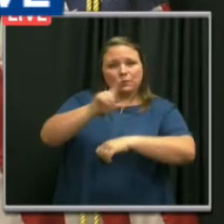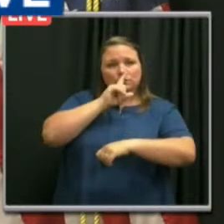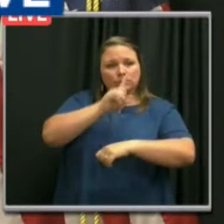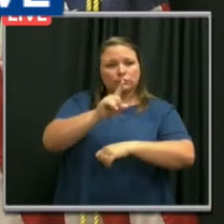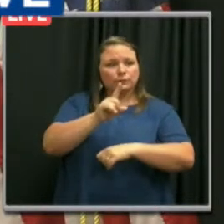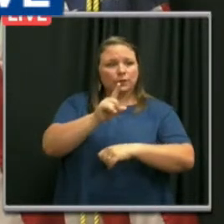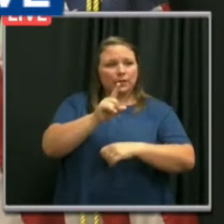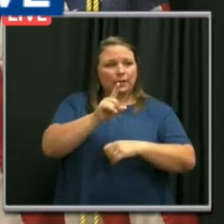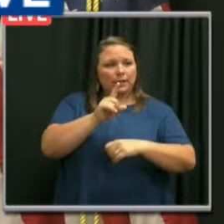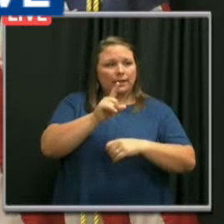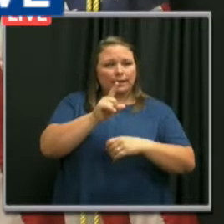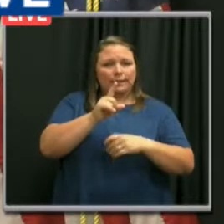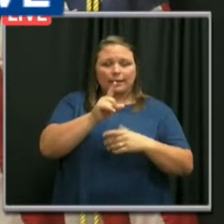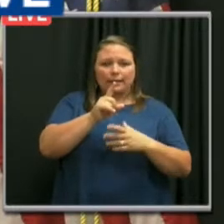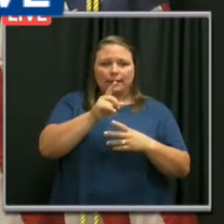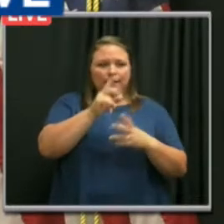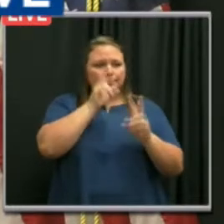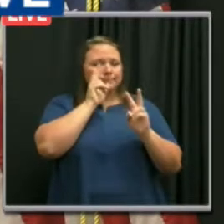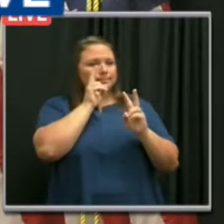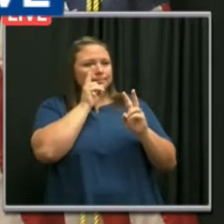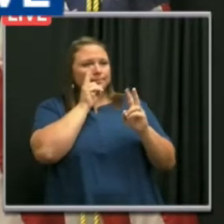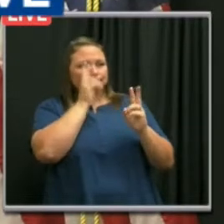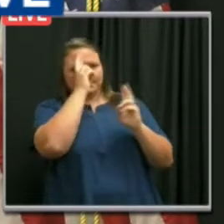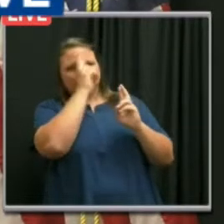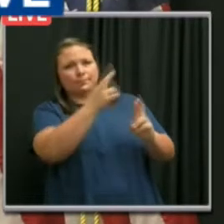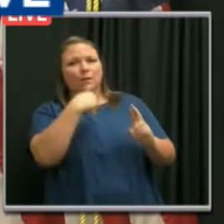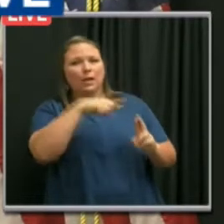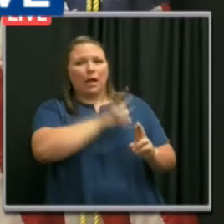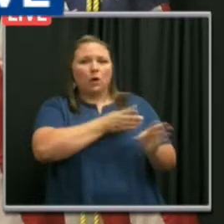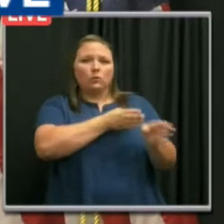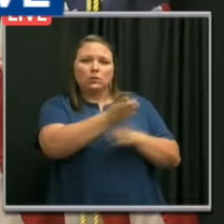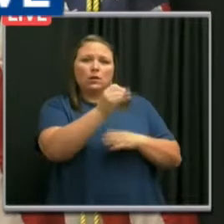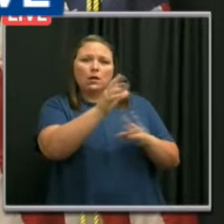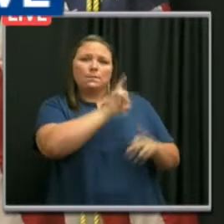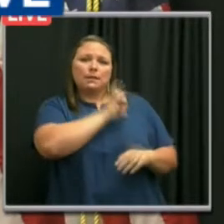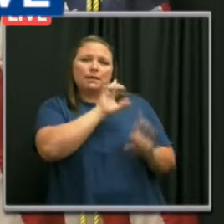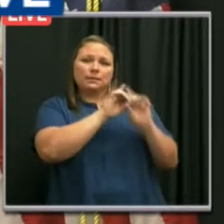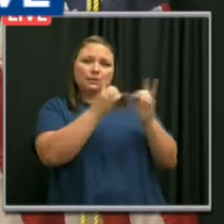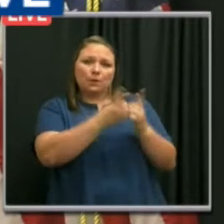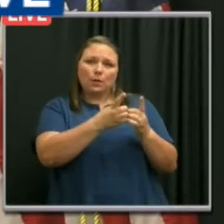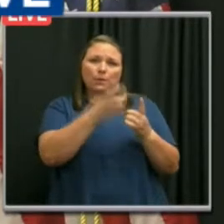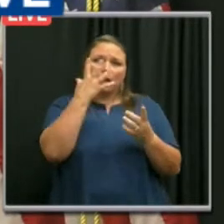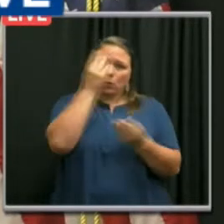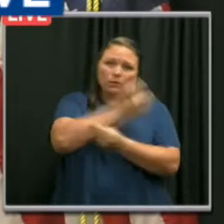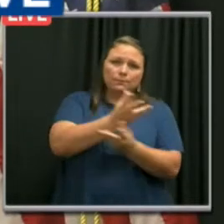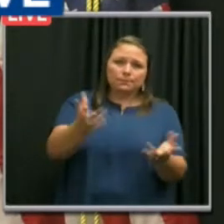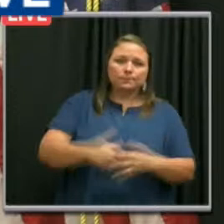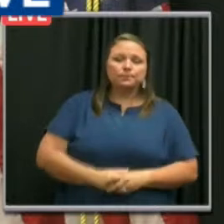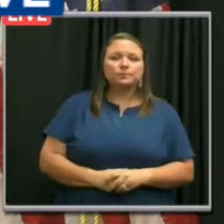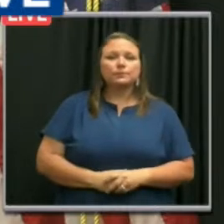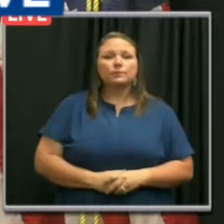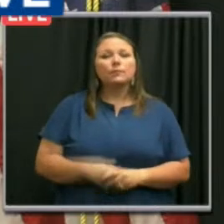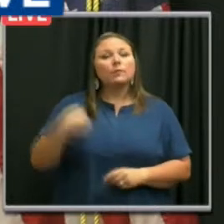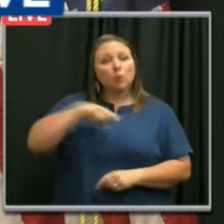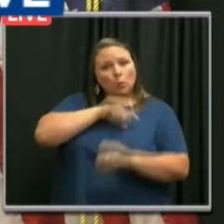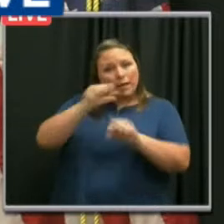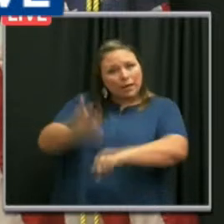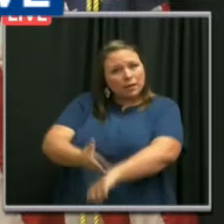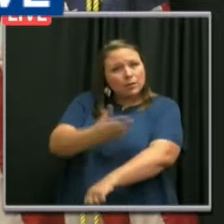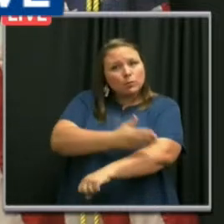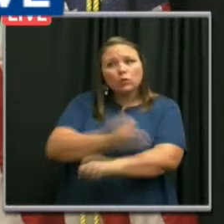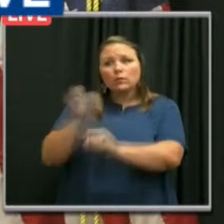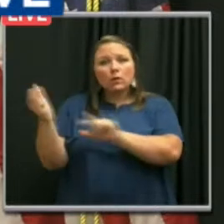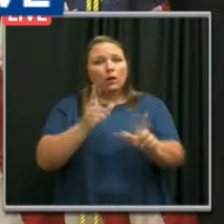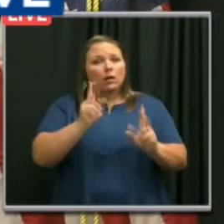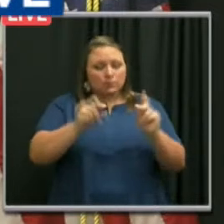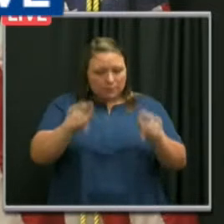to the professionalism of our police department, and I do want to acknowledge that. But we can do better. Everybody can do